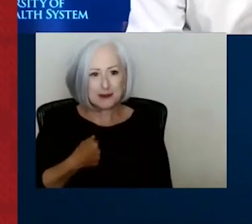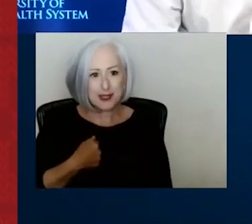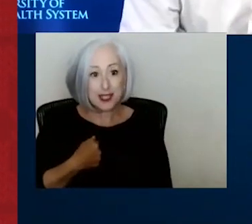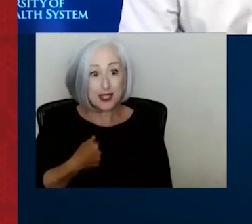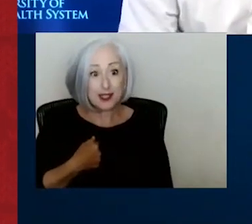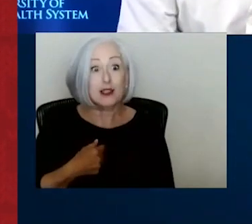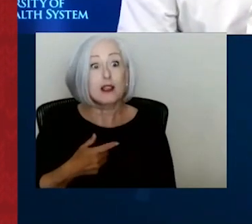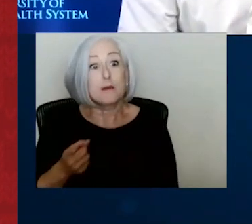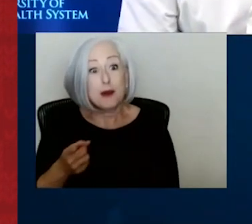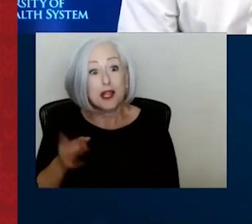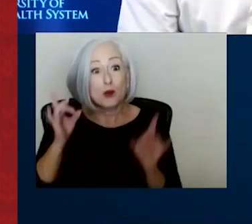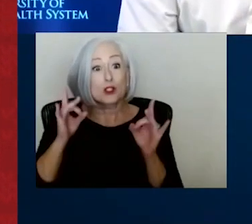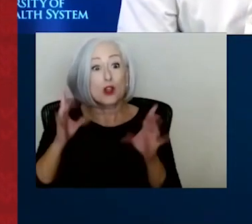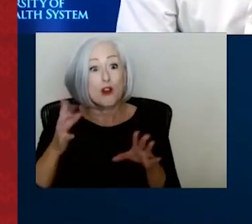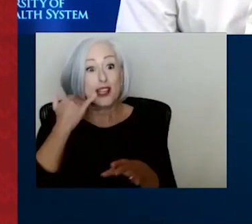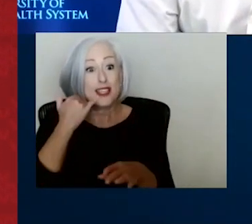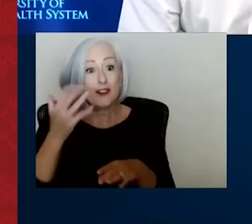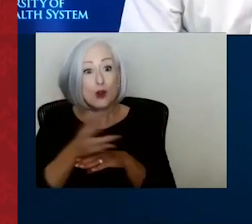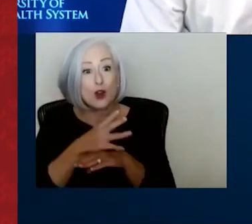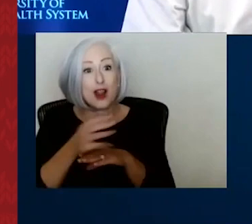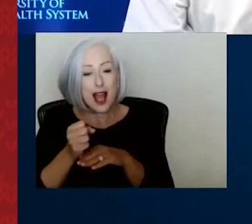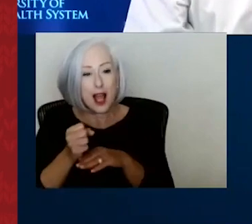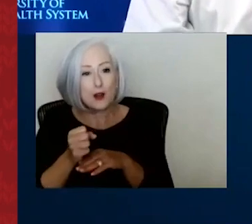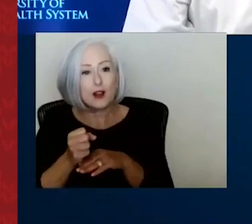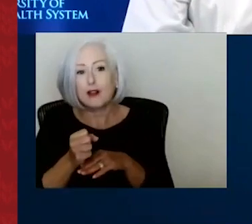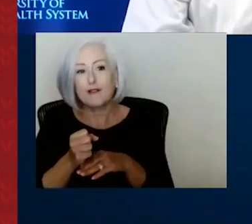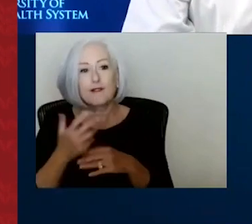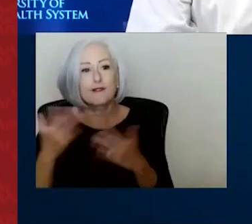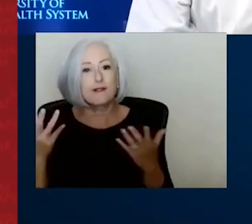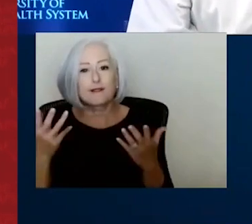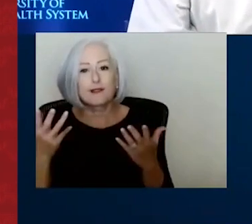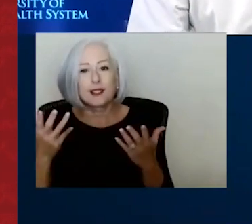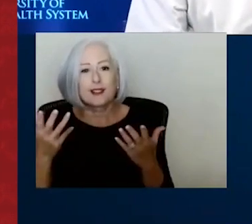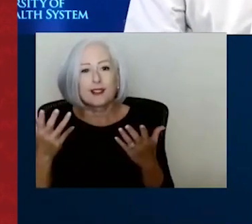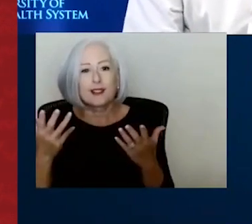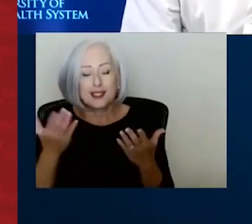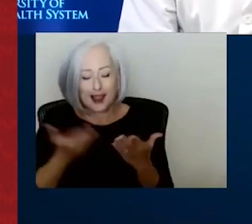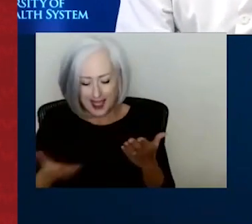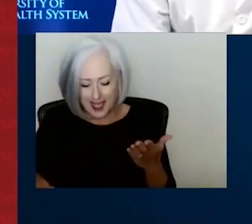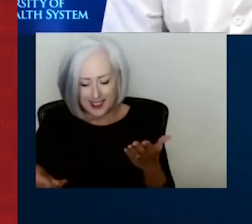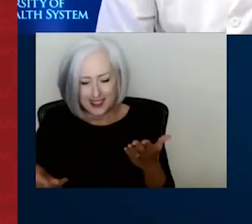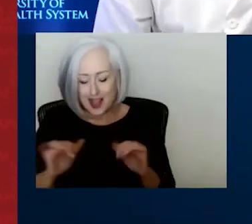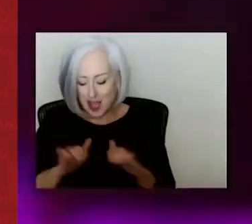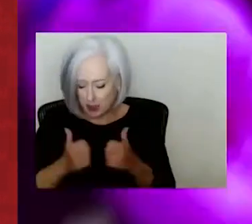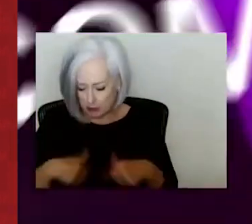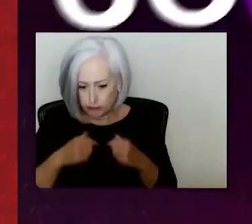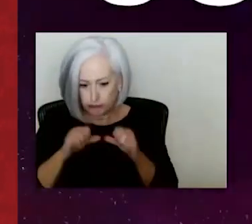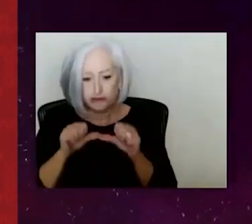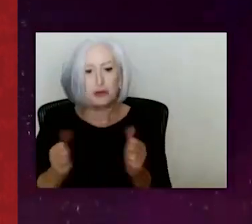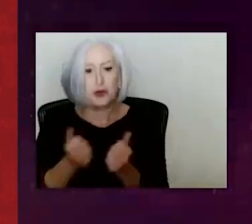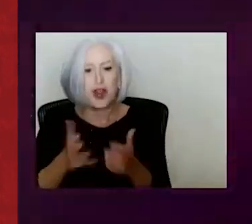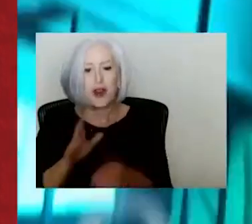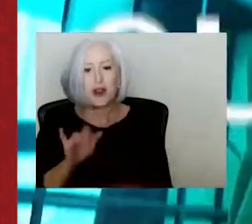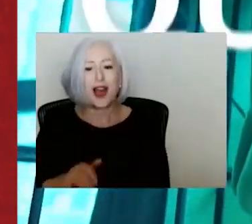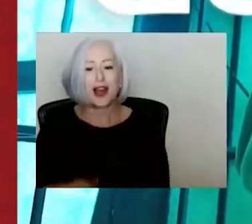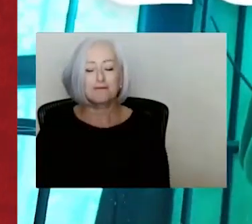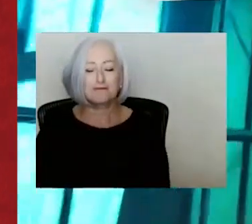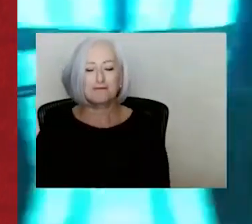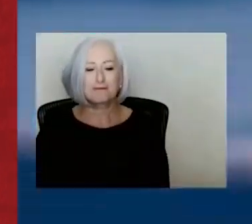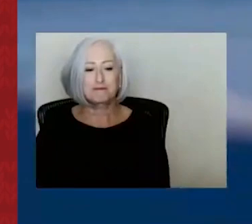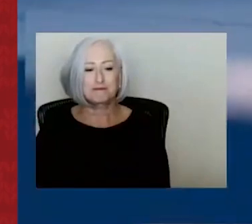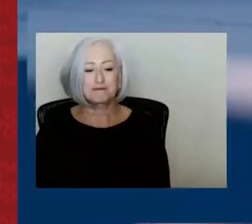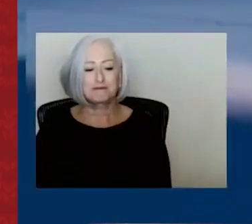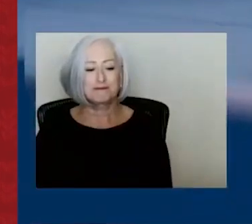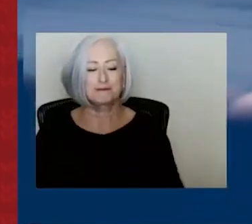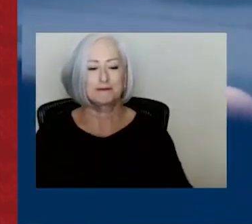we run out of dried cherries. I mean, how do you survive without that? Jess, let's see what questions you got out in the community today.